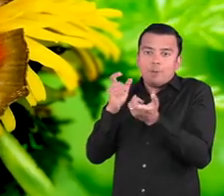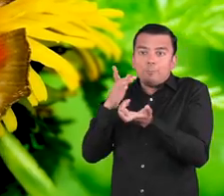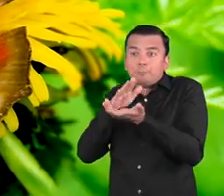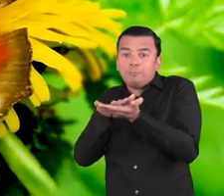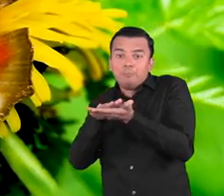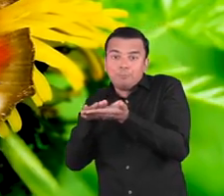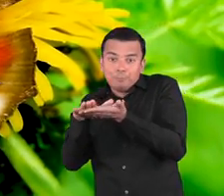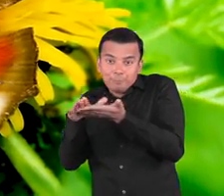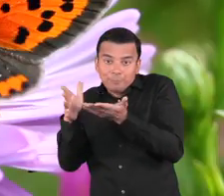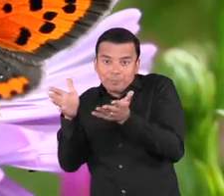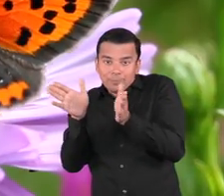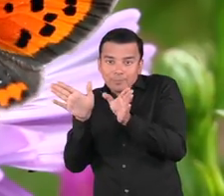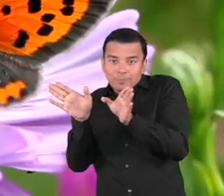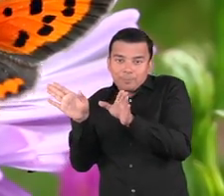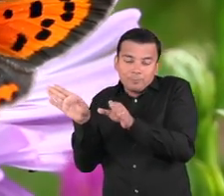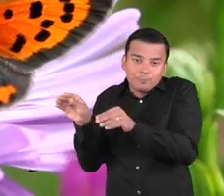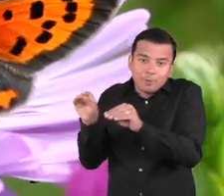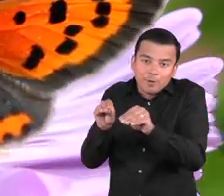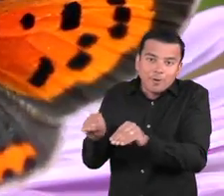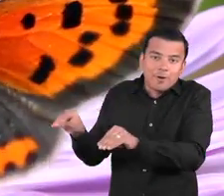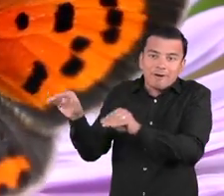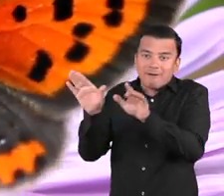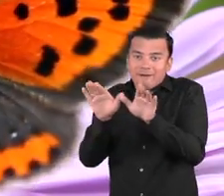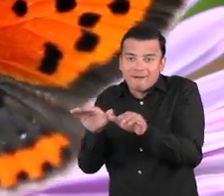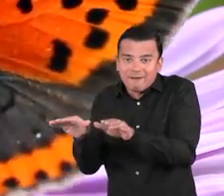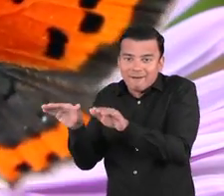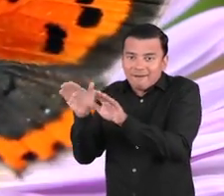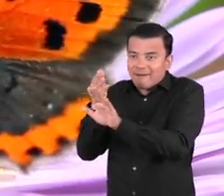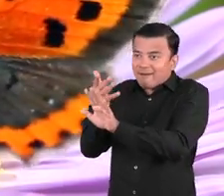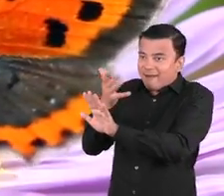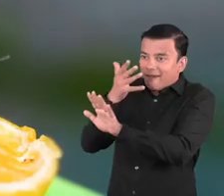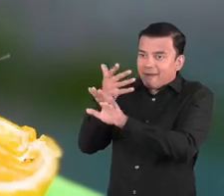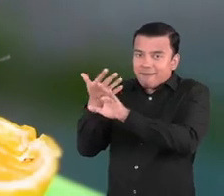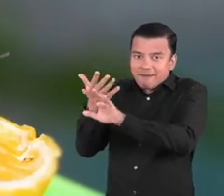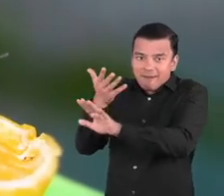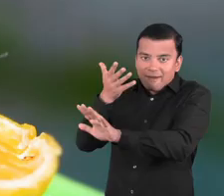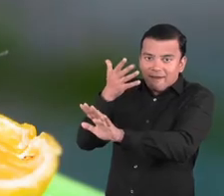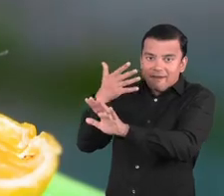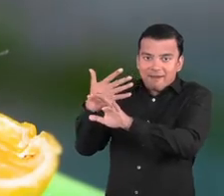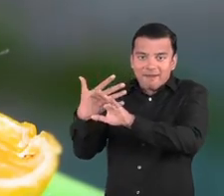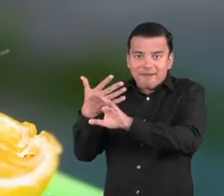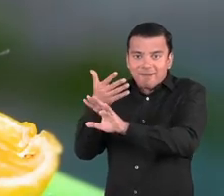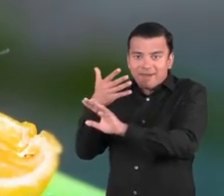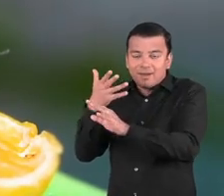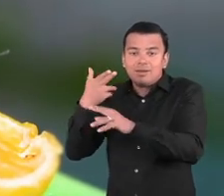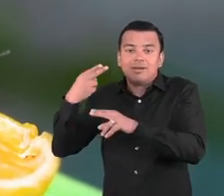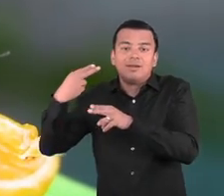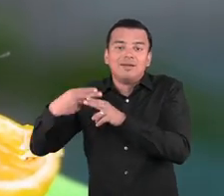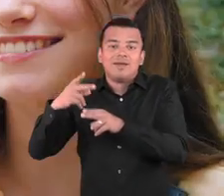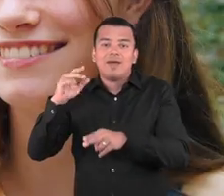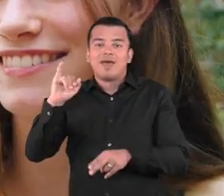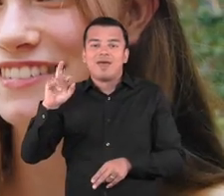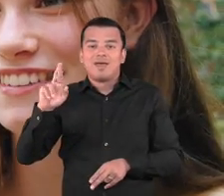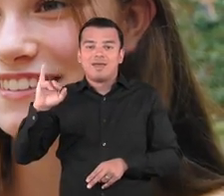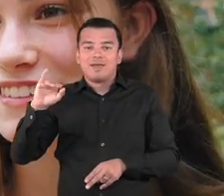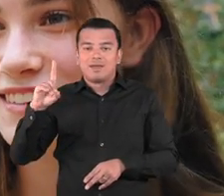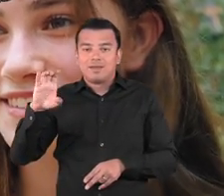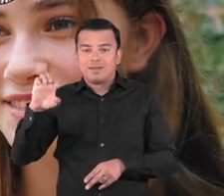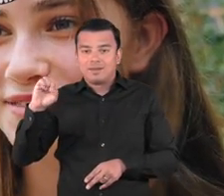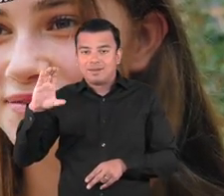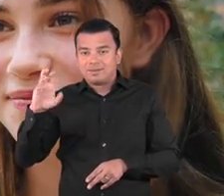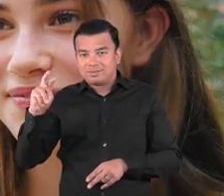makes the color shift and change as the butterfly moves. We call this iridescence.